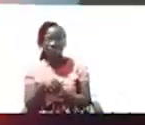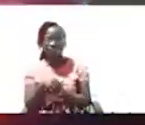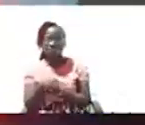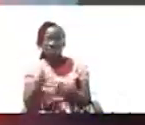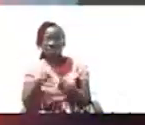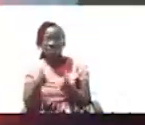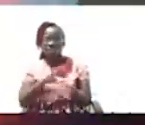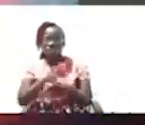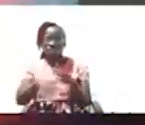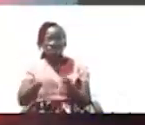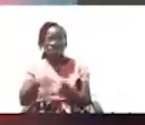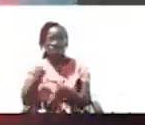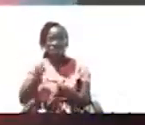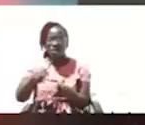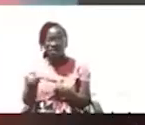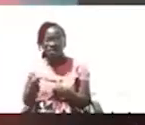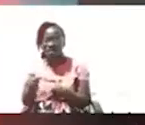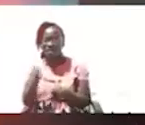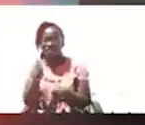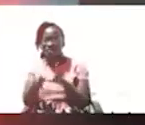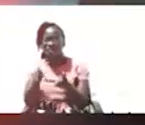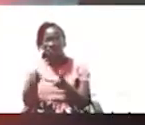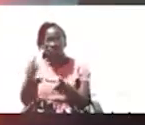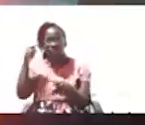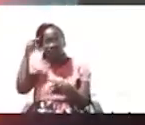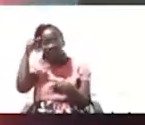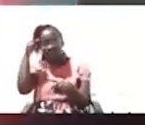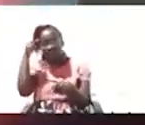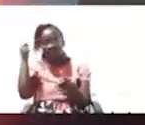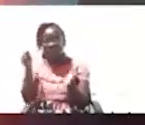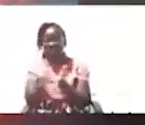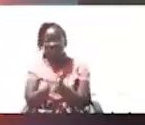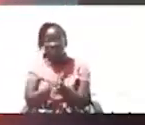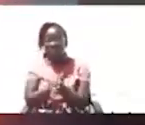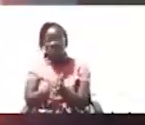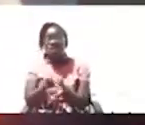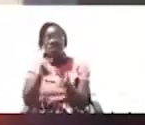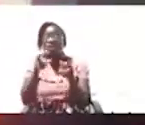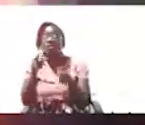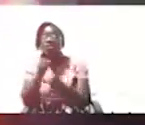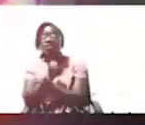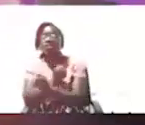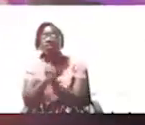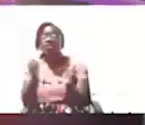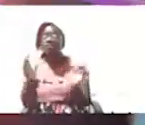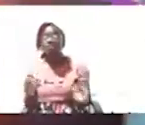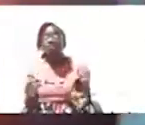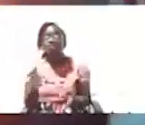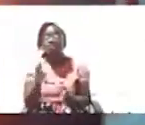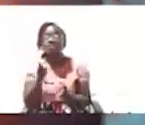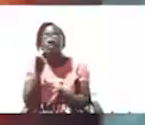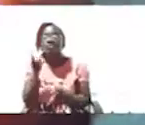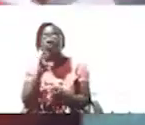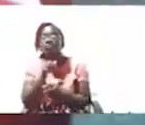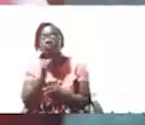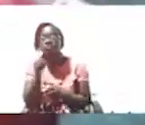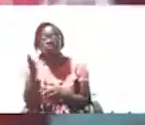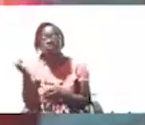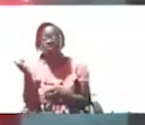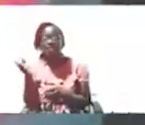All their thinking was, there is no salvation from the back. There is salvation in the